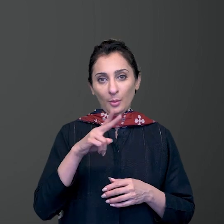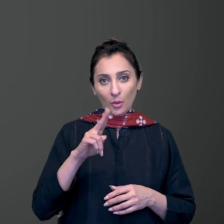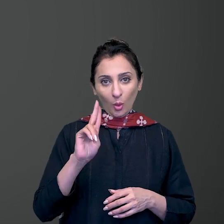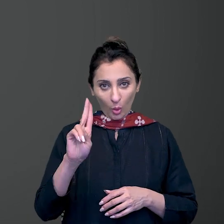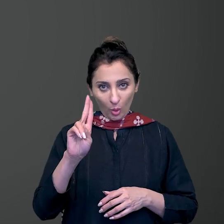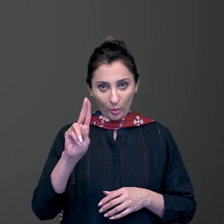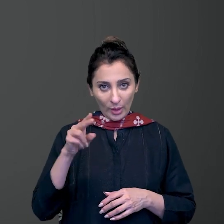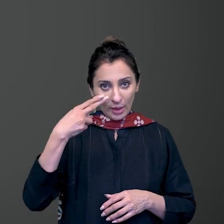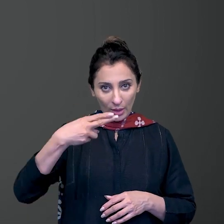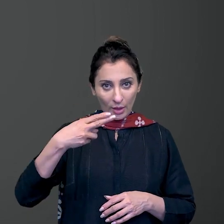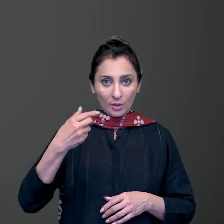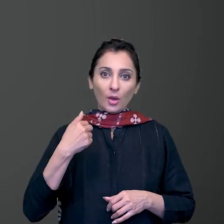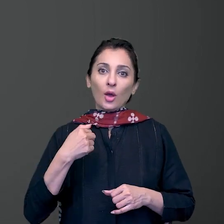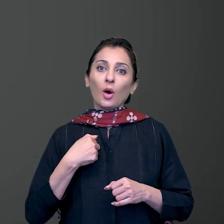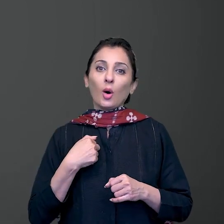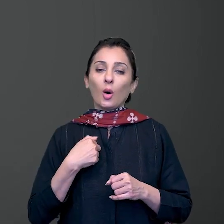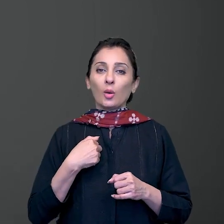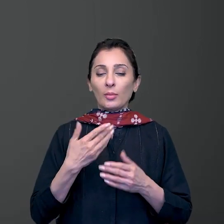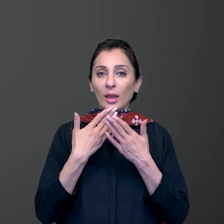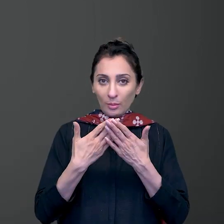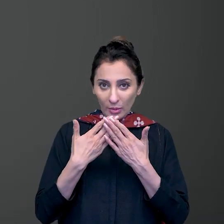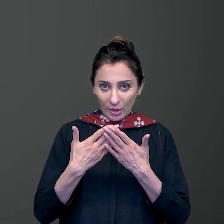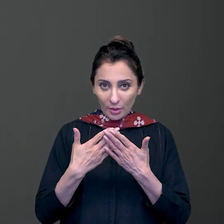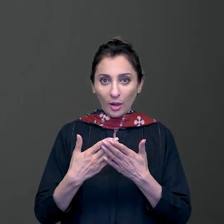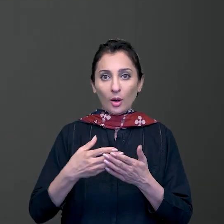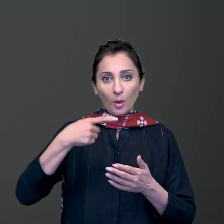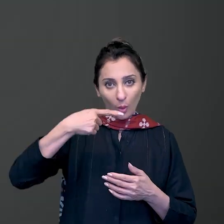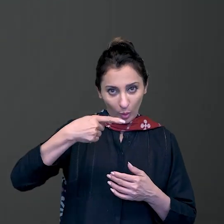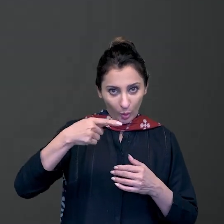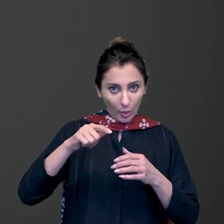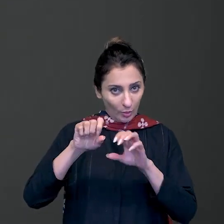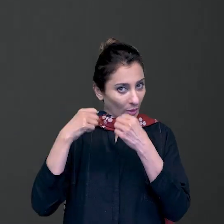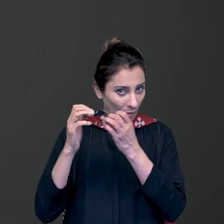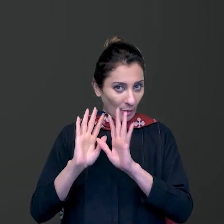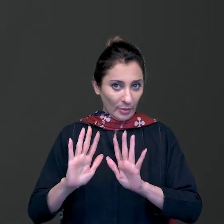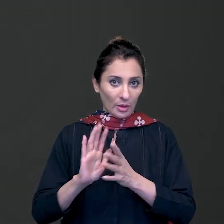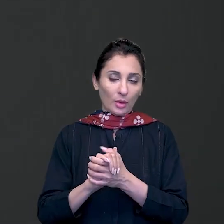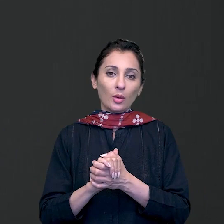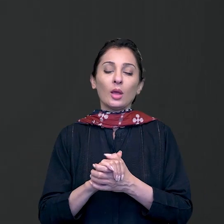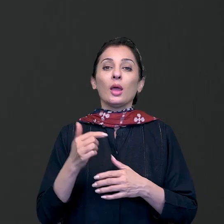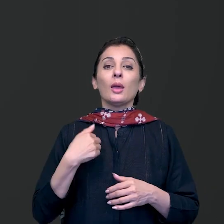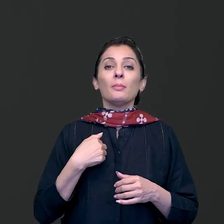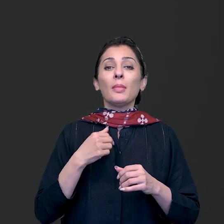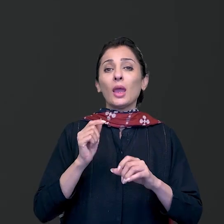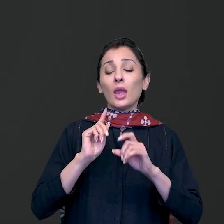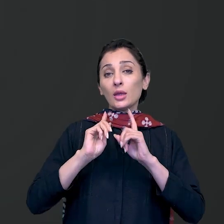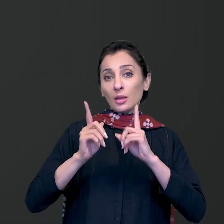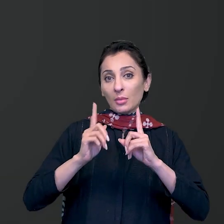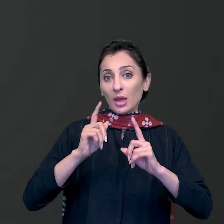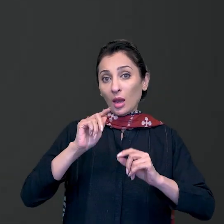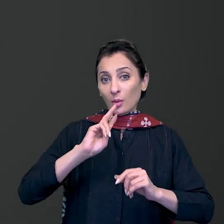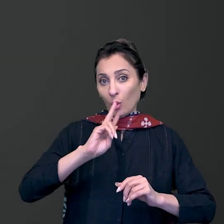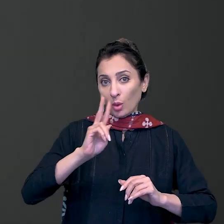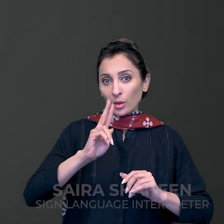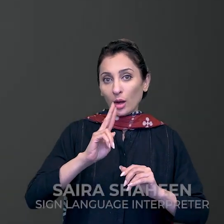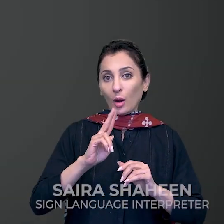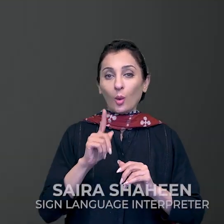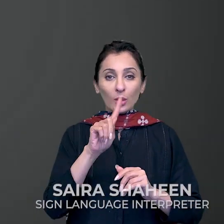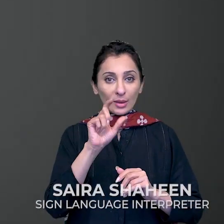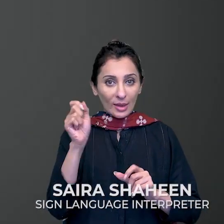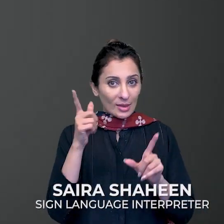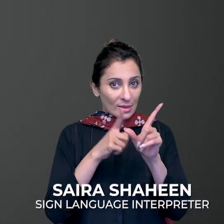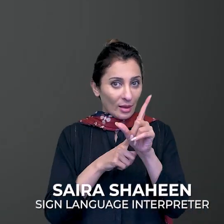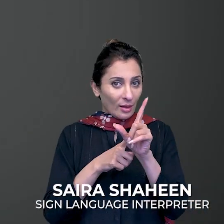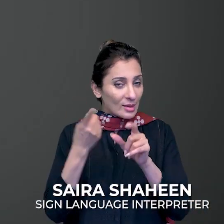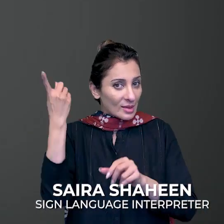My name is Omer Hayat and I'm currently studying at LGS Gulberg. I have been debating for around 10 years, more than a